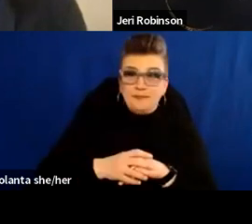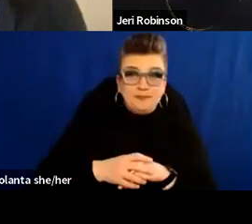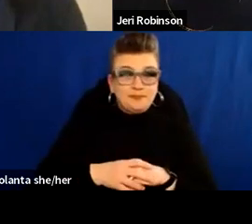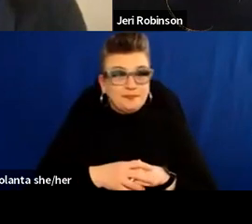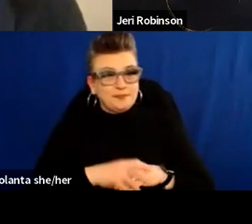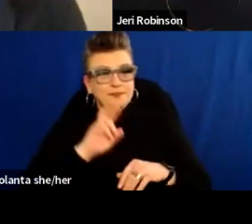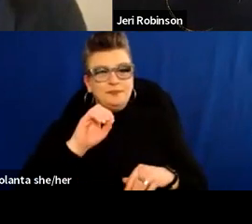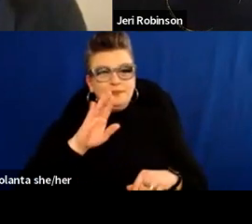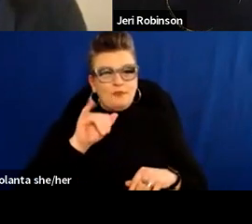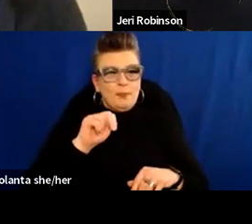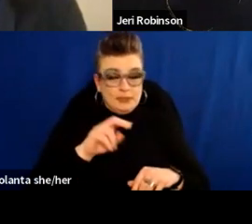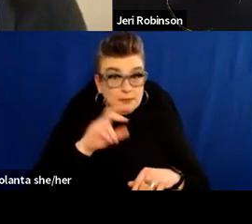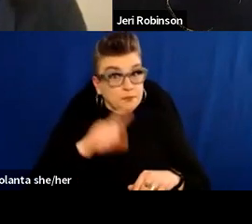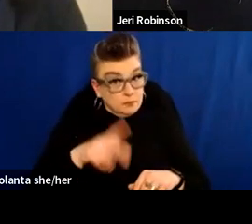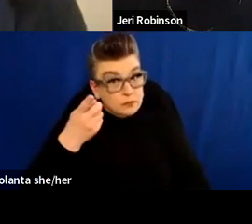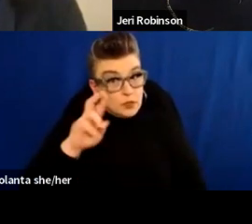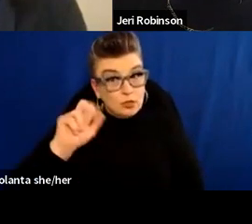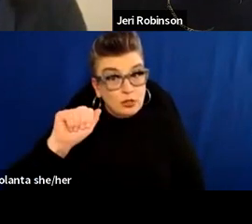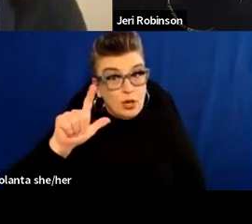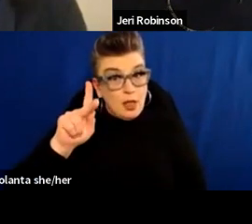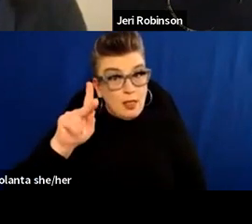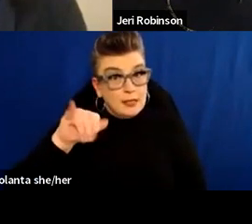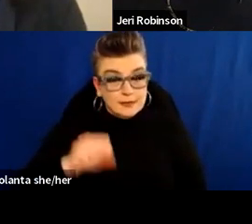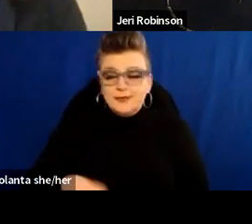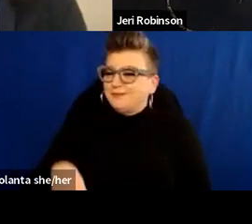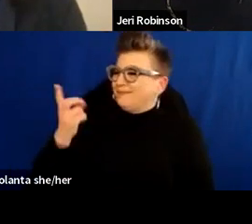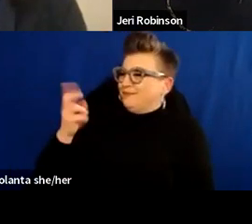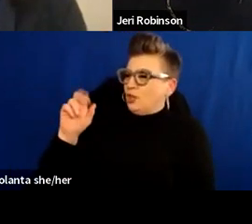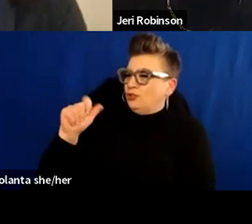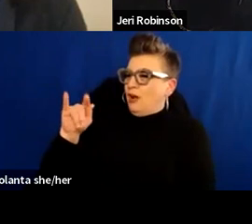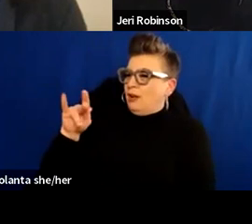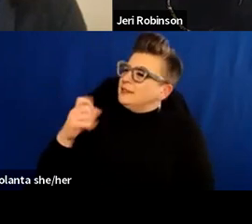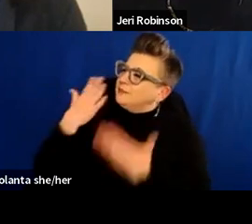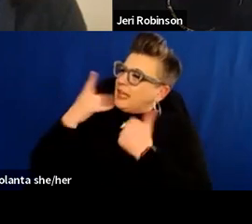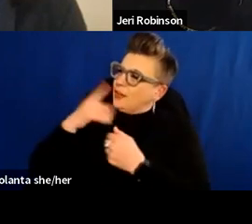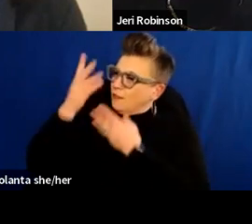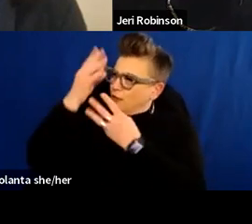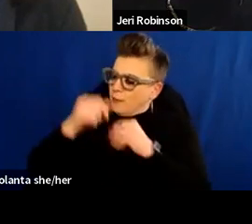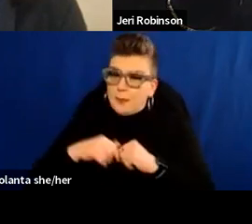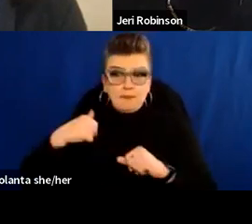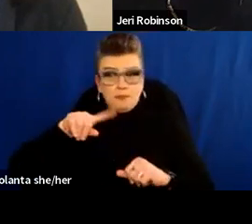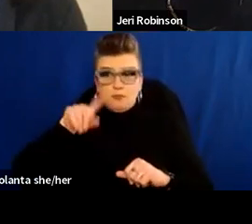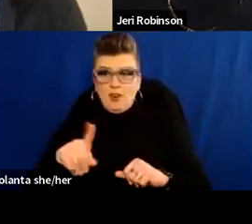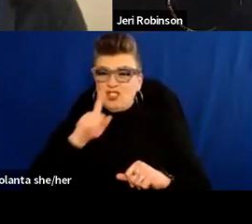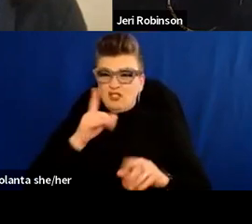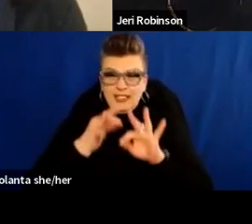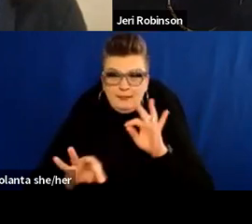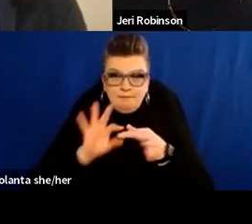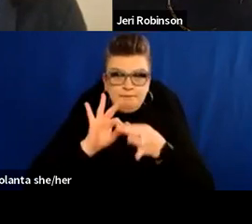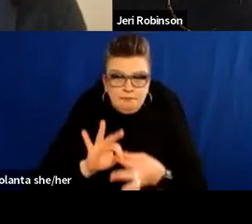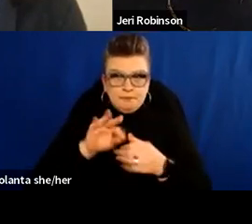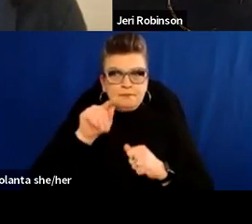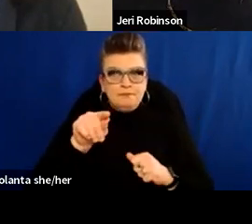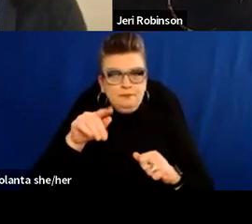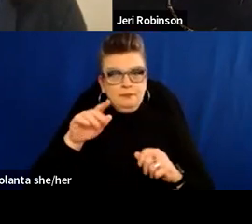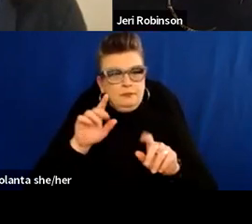dr alkins hi thank you for the report this question is uh simply related to the